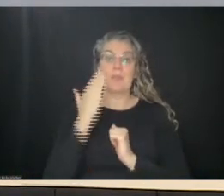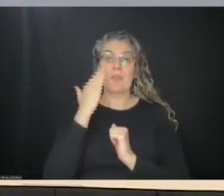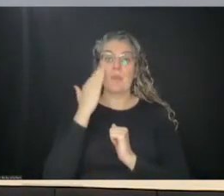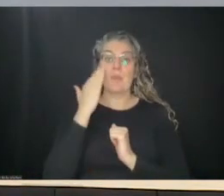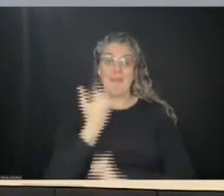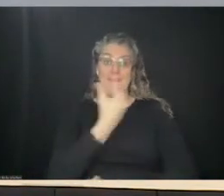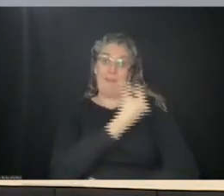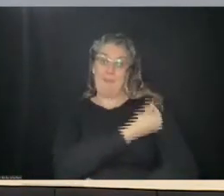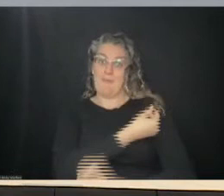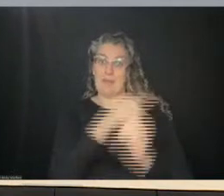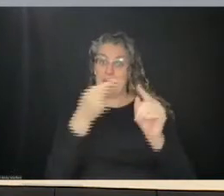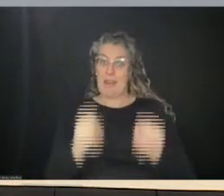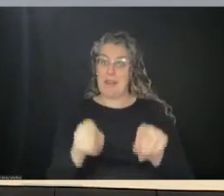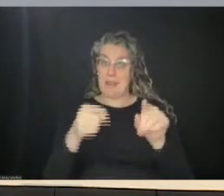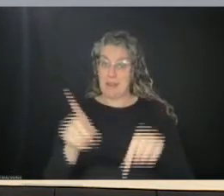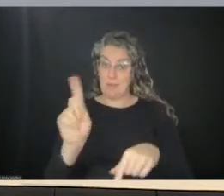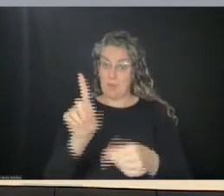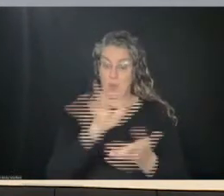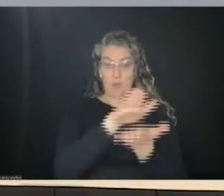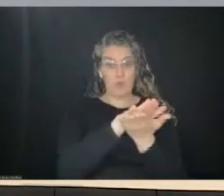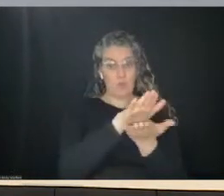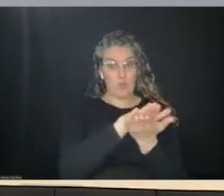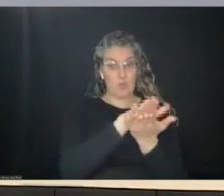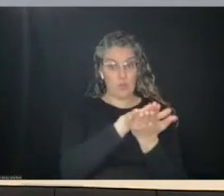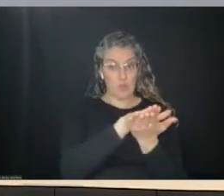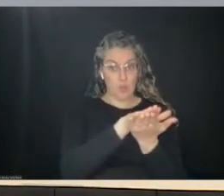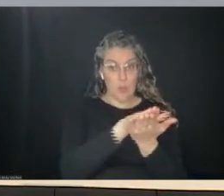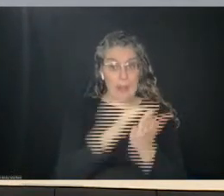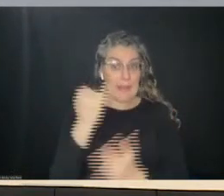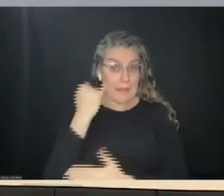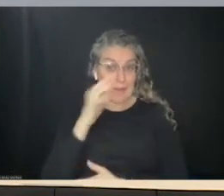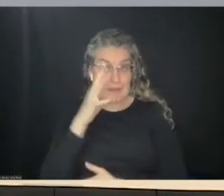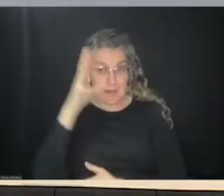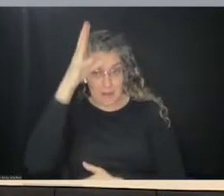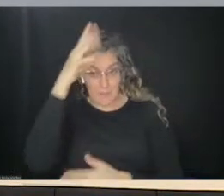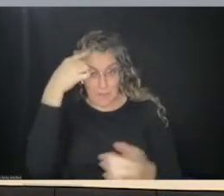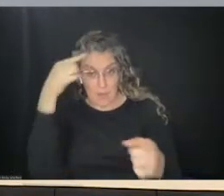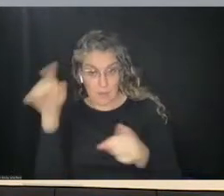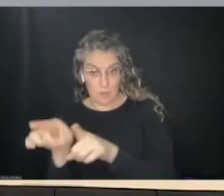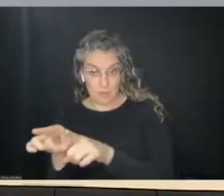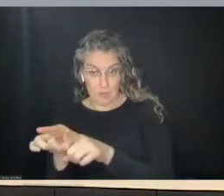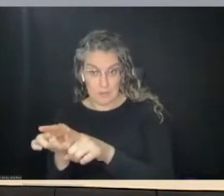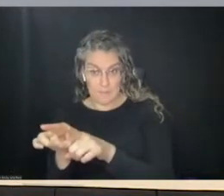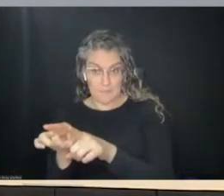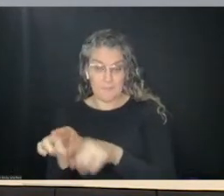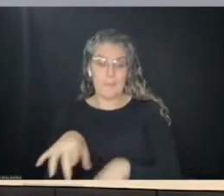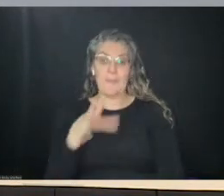will occur only with prior parental consent. Parents